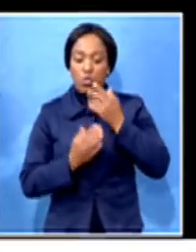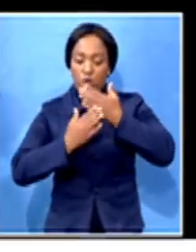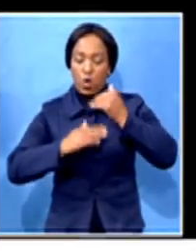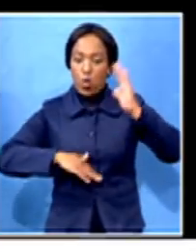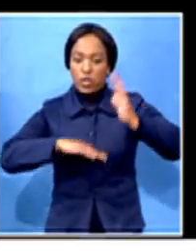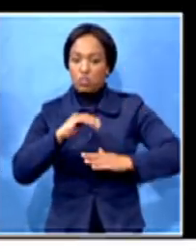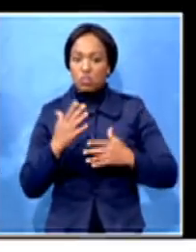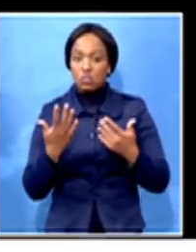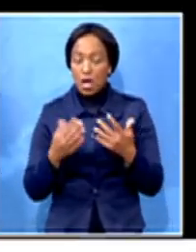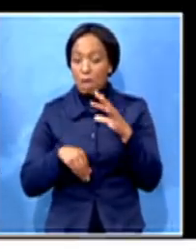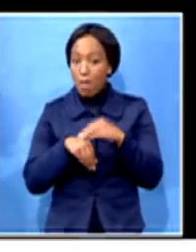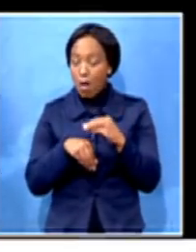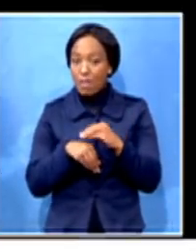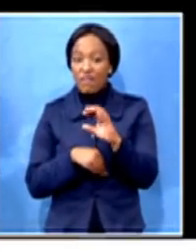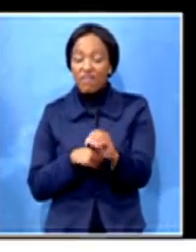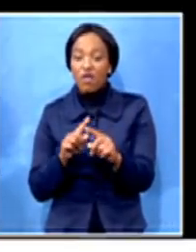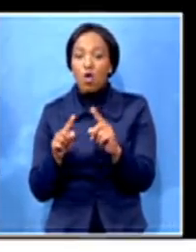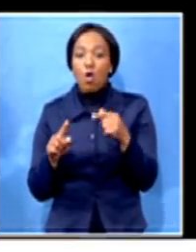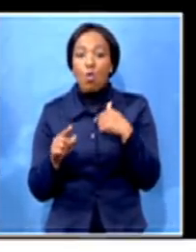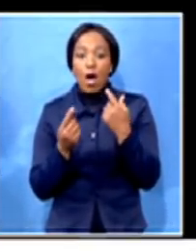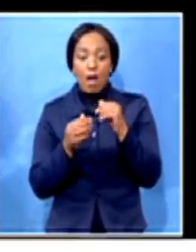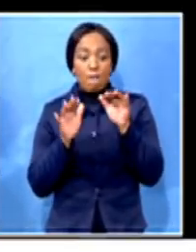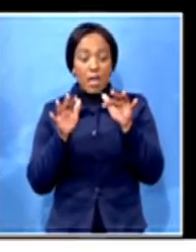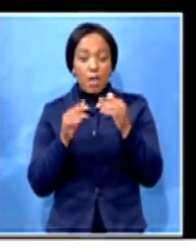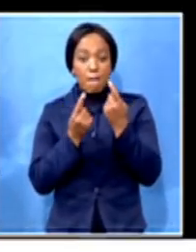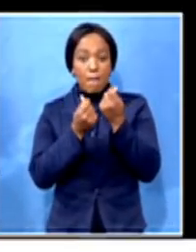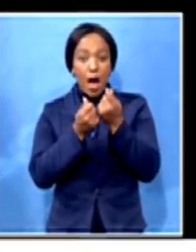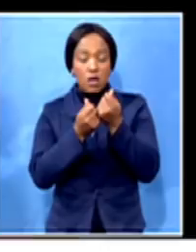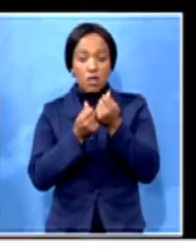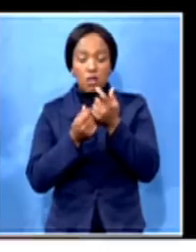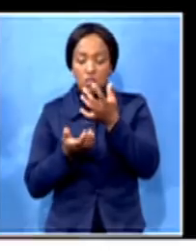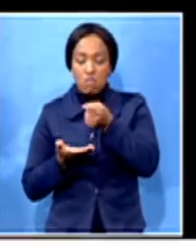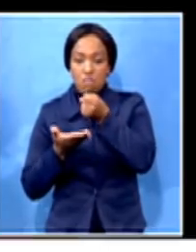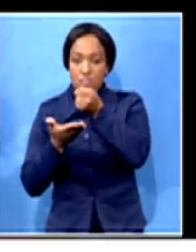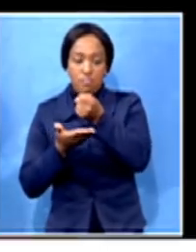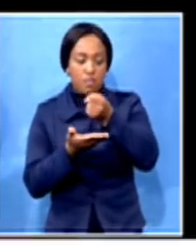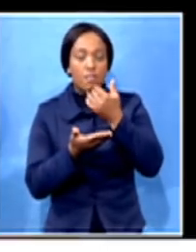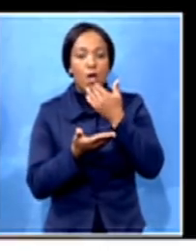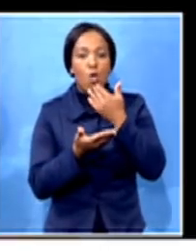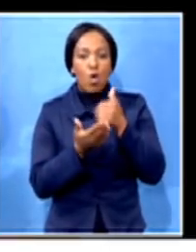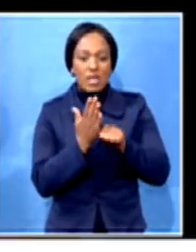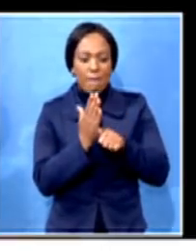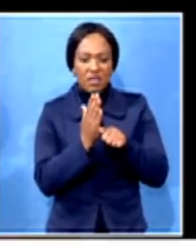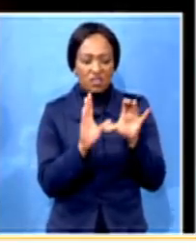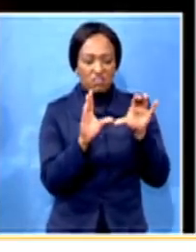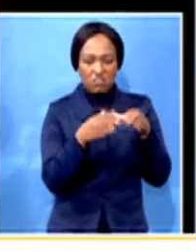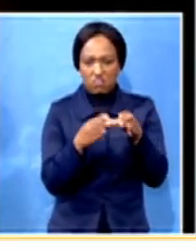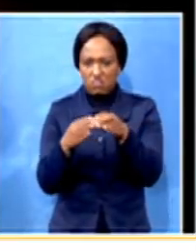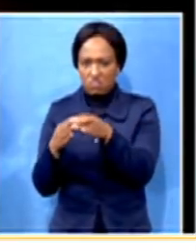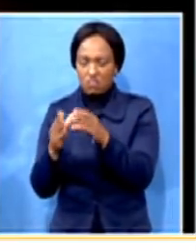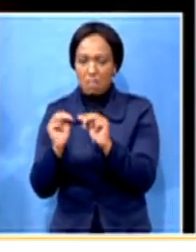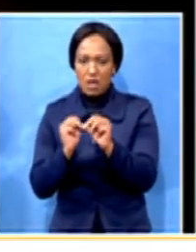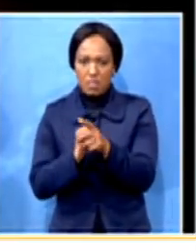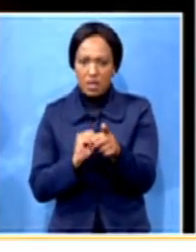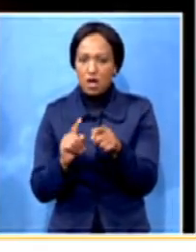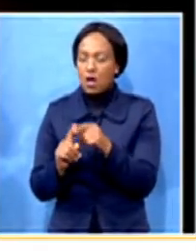are problematic, particularly for people whose money is actually being held by these various pension fund managers. Being skeptical